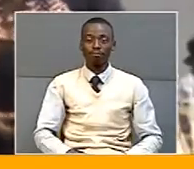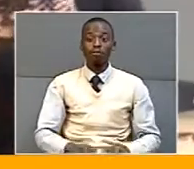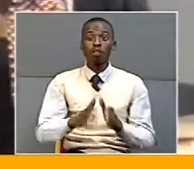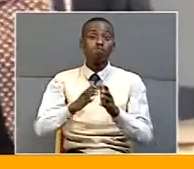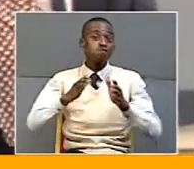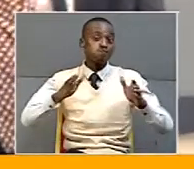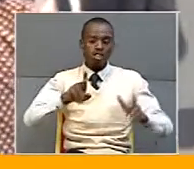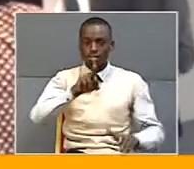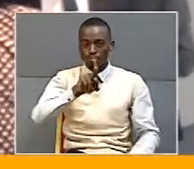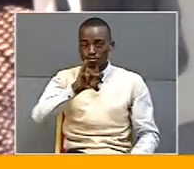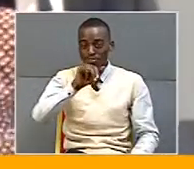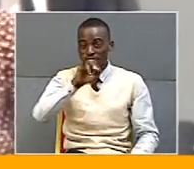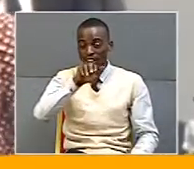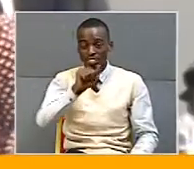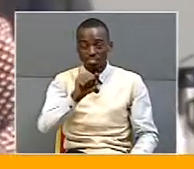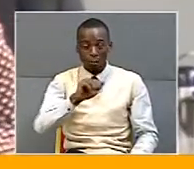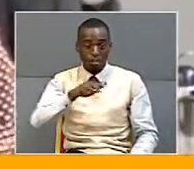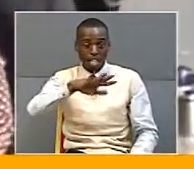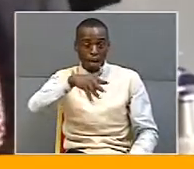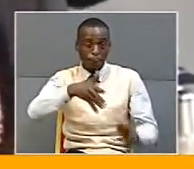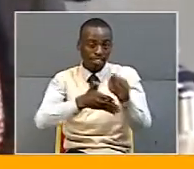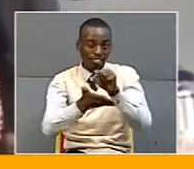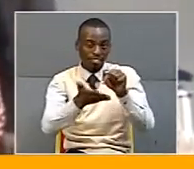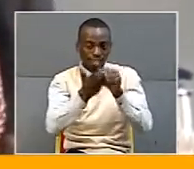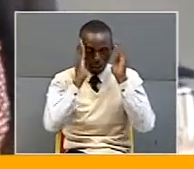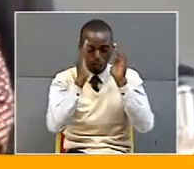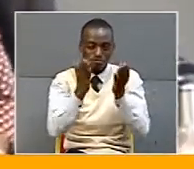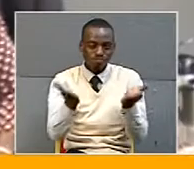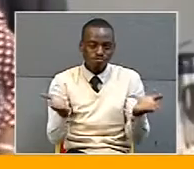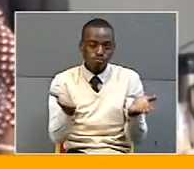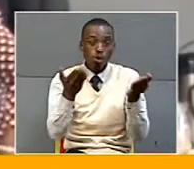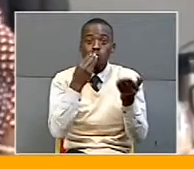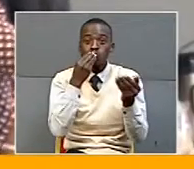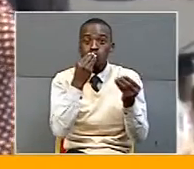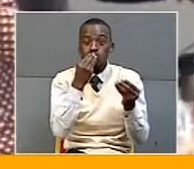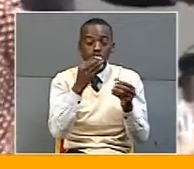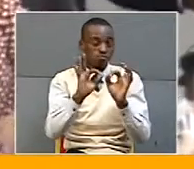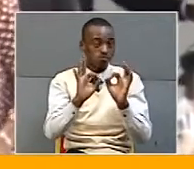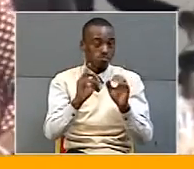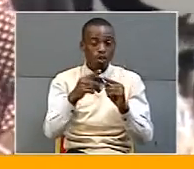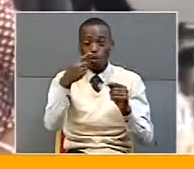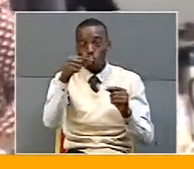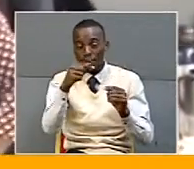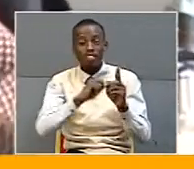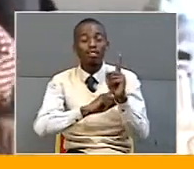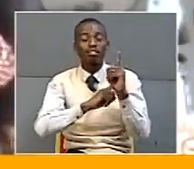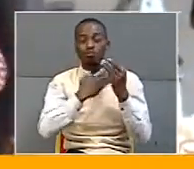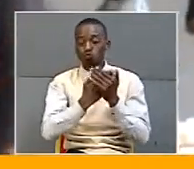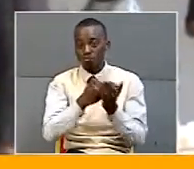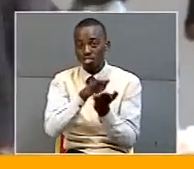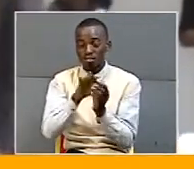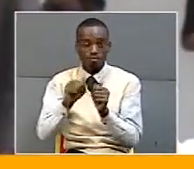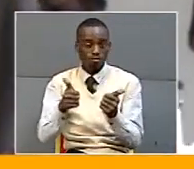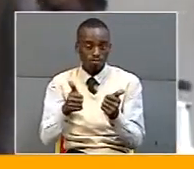expansion of Chanja Agricultural Urban Center aims at increasing food security, quality and safety.